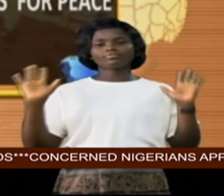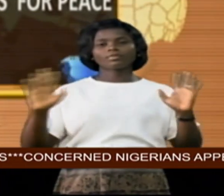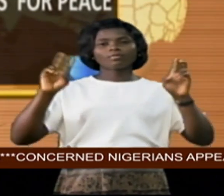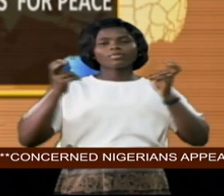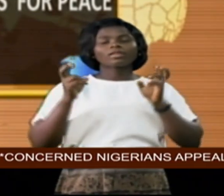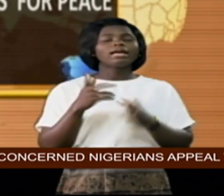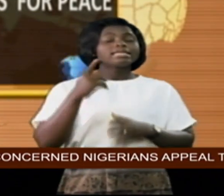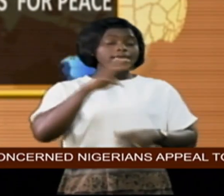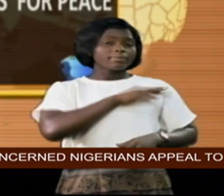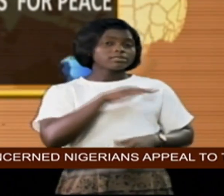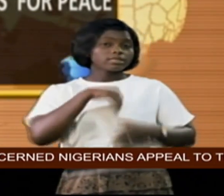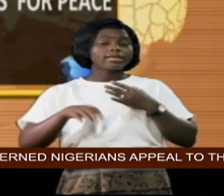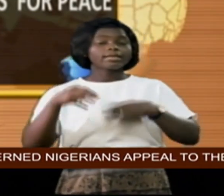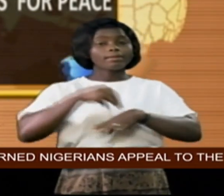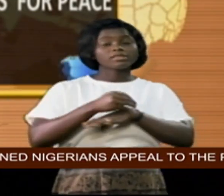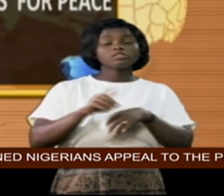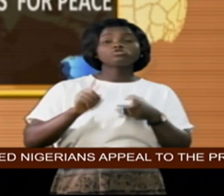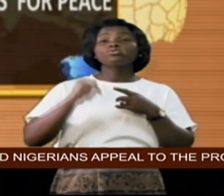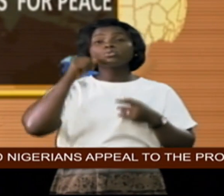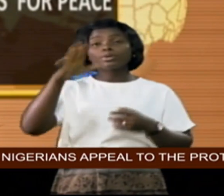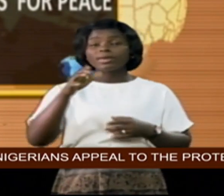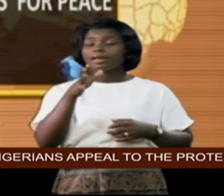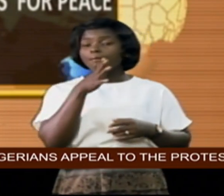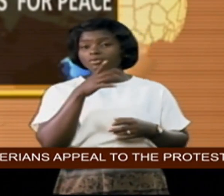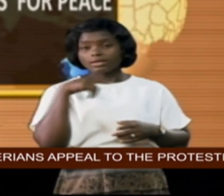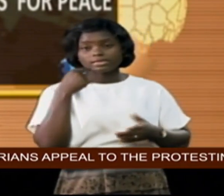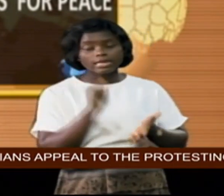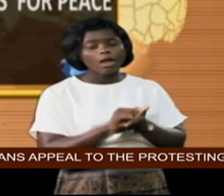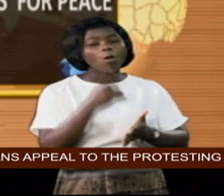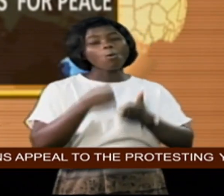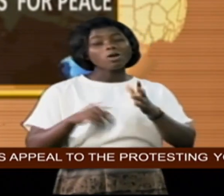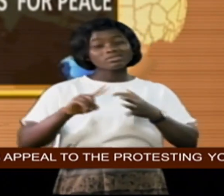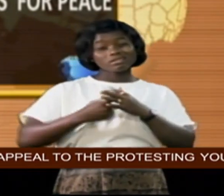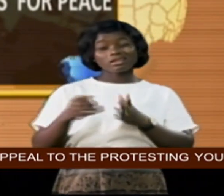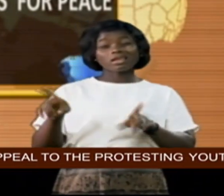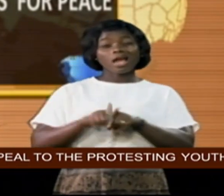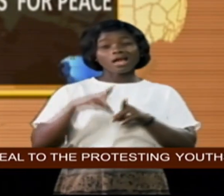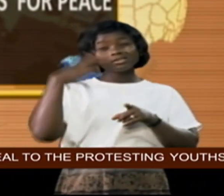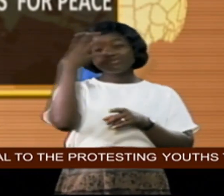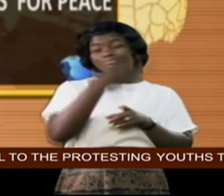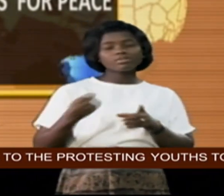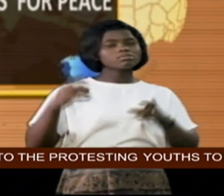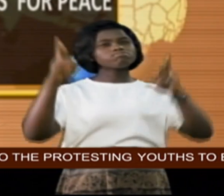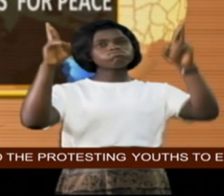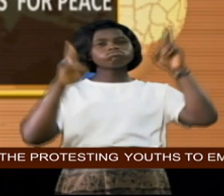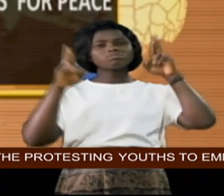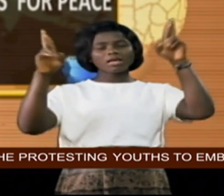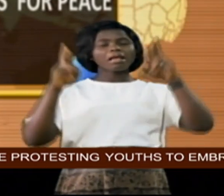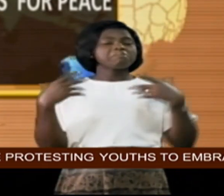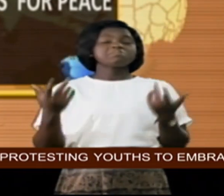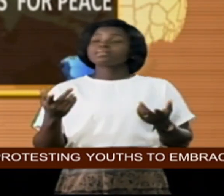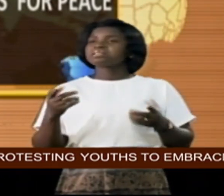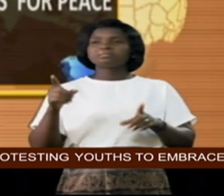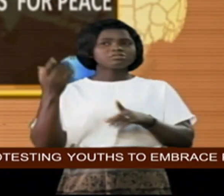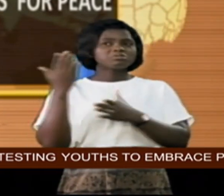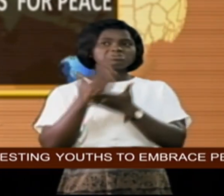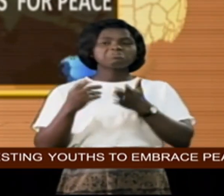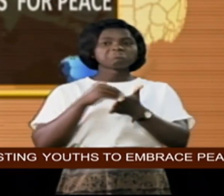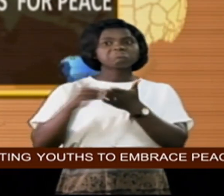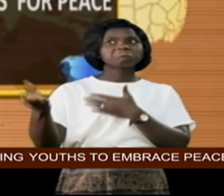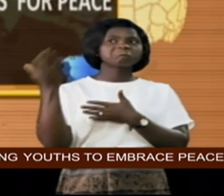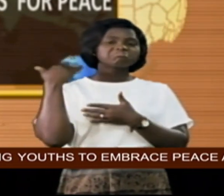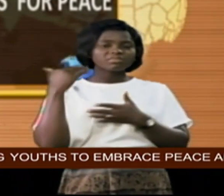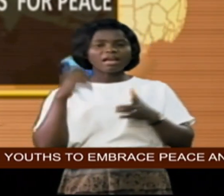in a message to women and mothers, said, "What started as a beautiful campaign by the Nigerian Future a few weeks ago has been hijacked